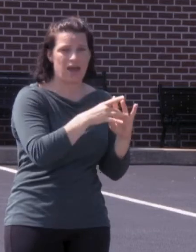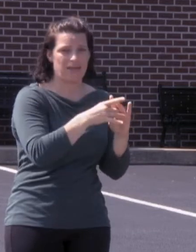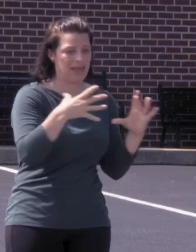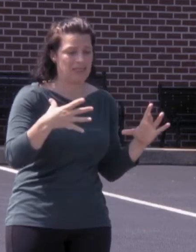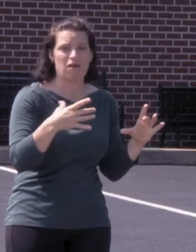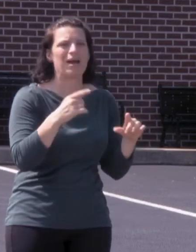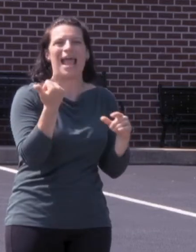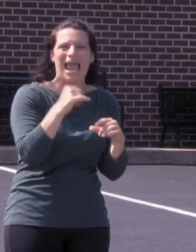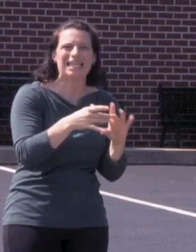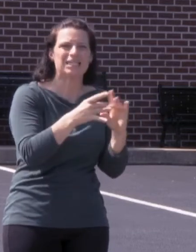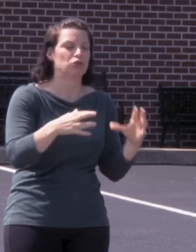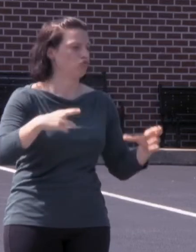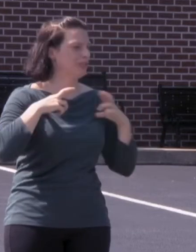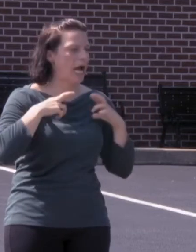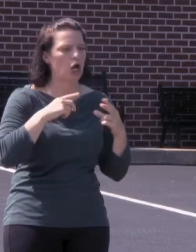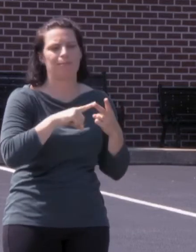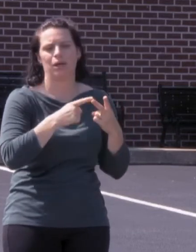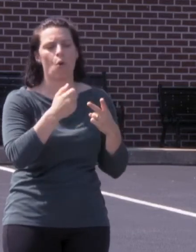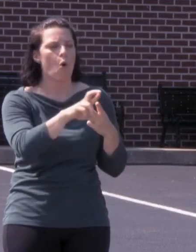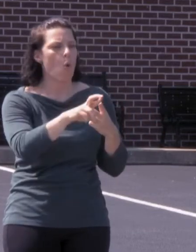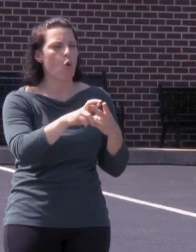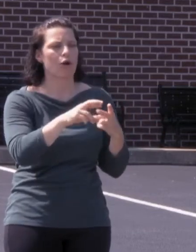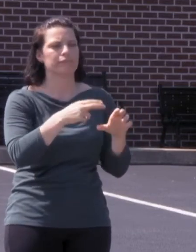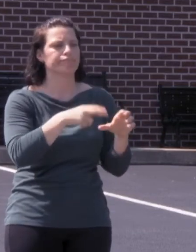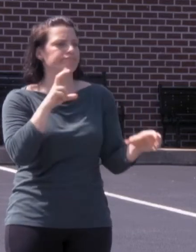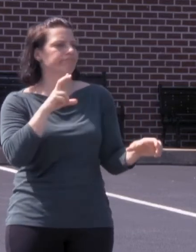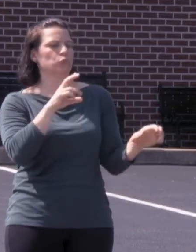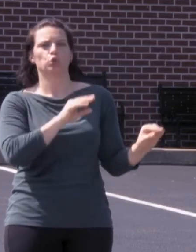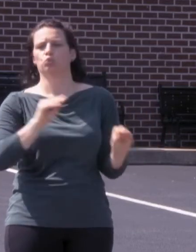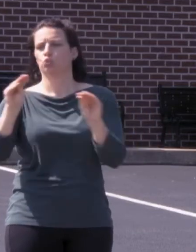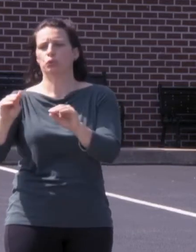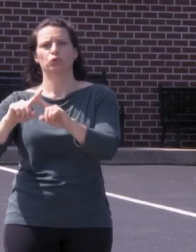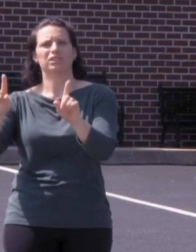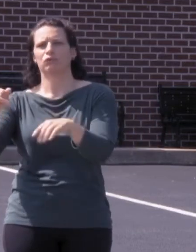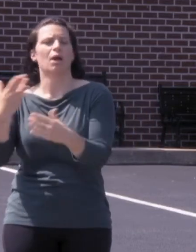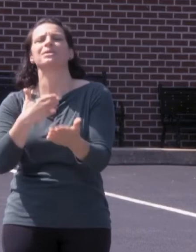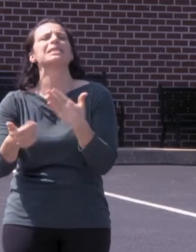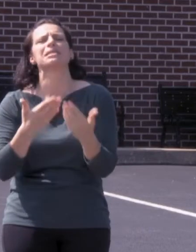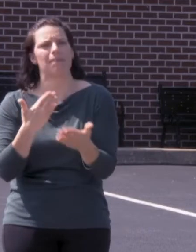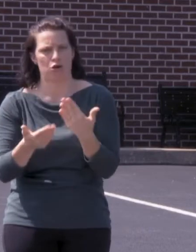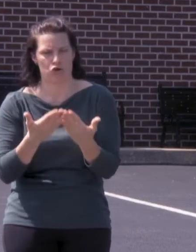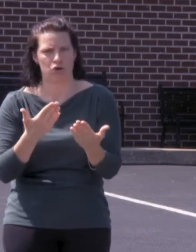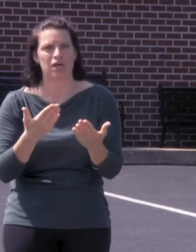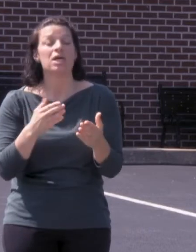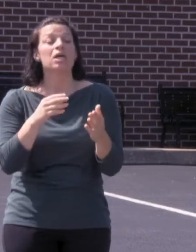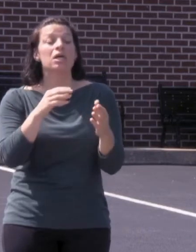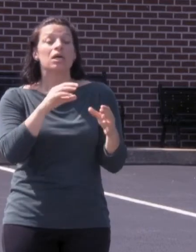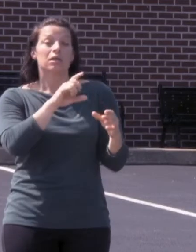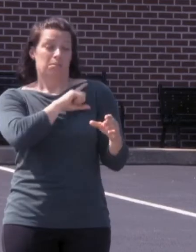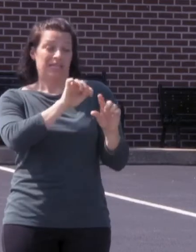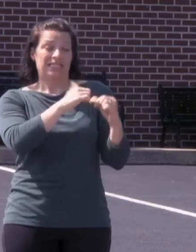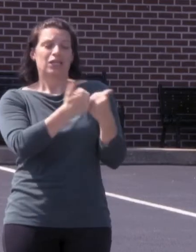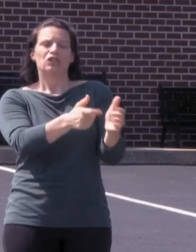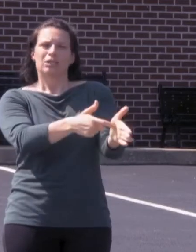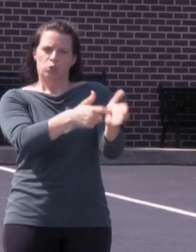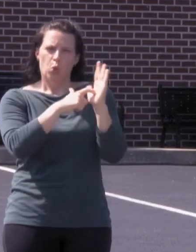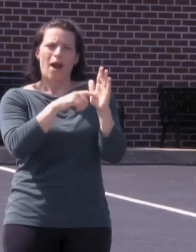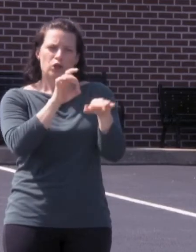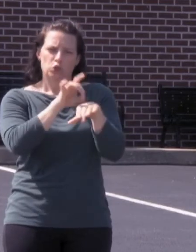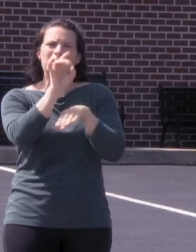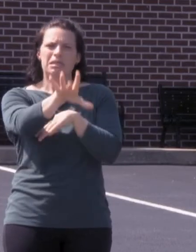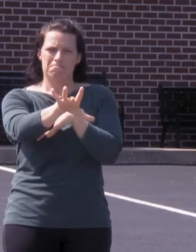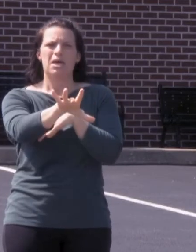separation, retirement or resignation to move on to a different job, the police agency is required to